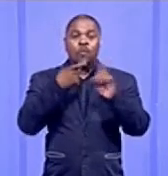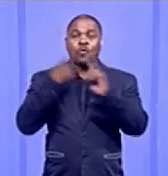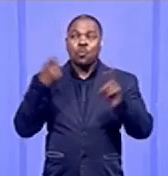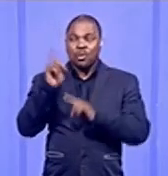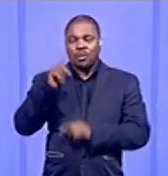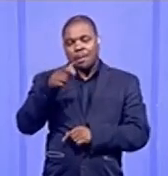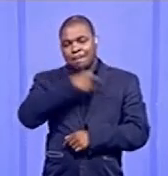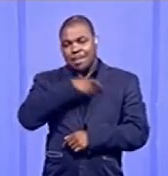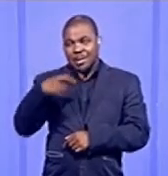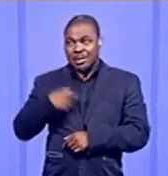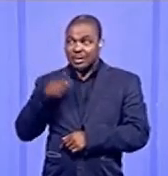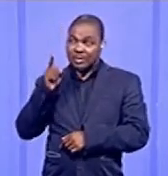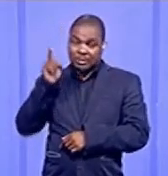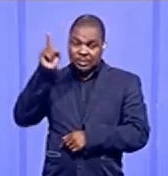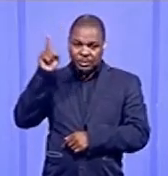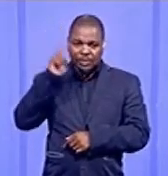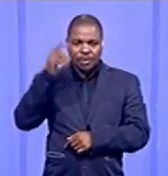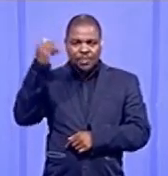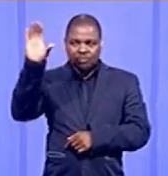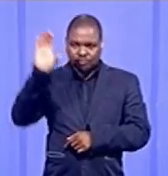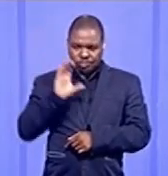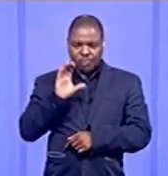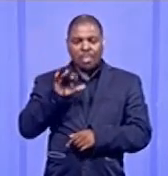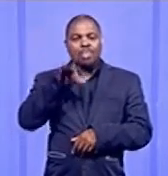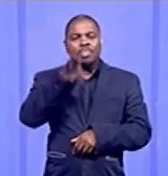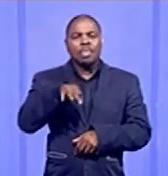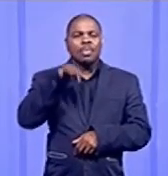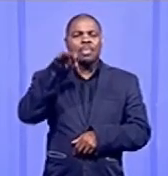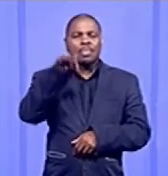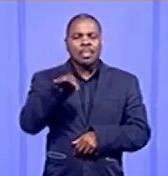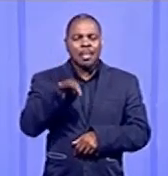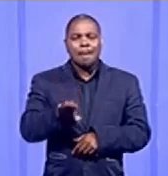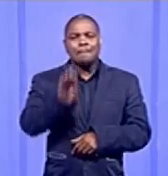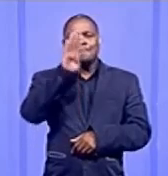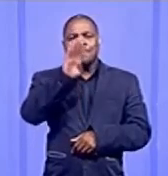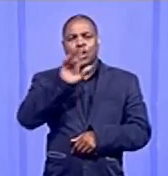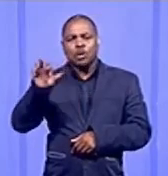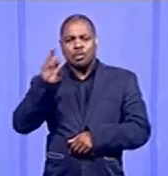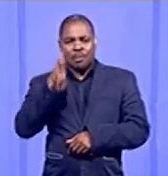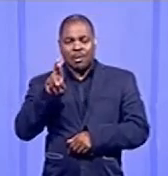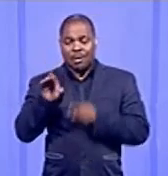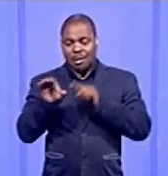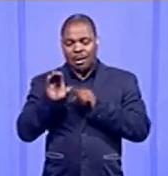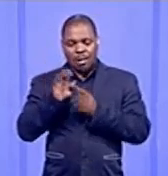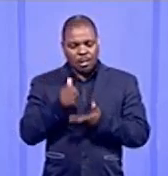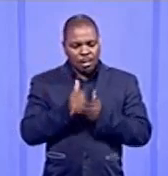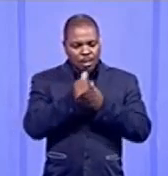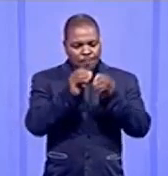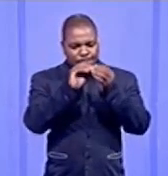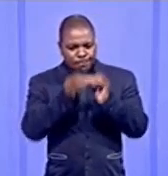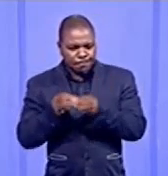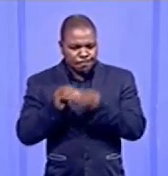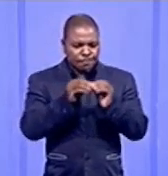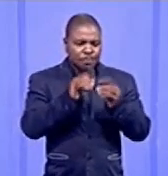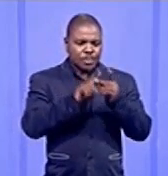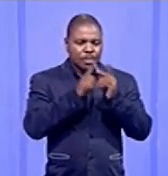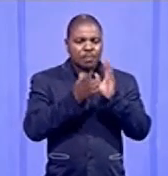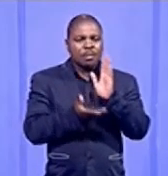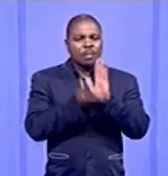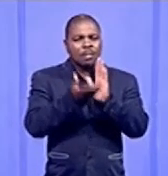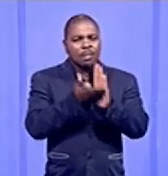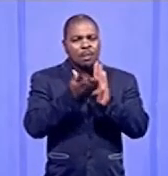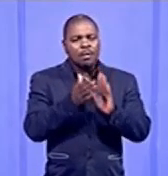presidency has set aside 13 billion rands for the maintenance and upgrading of 39